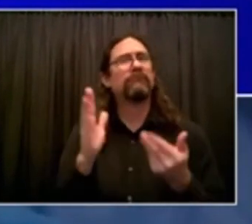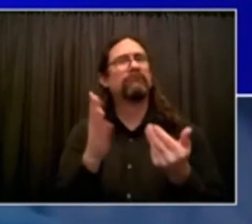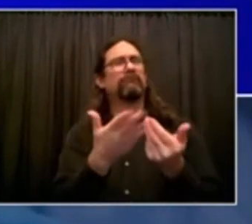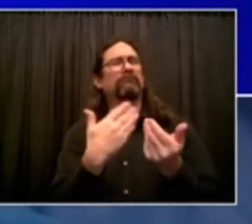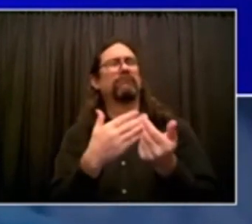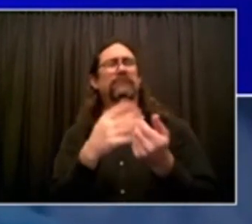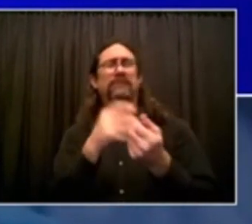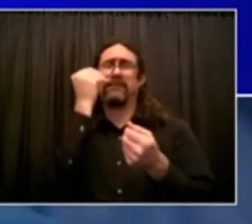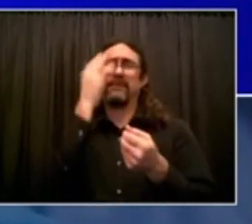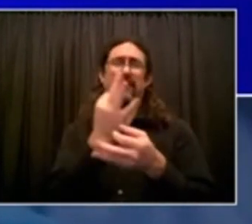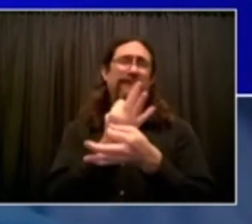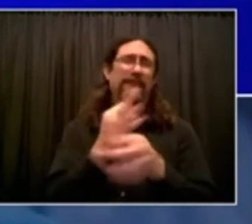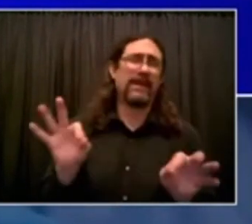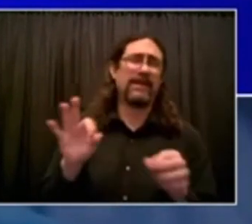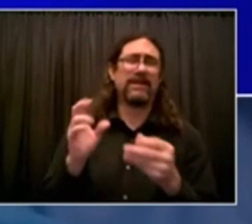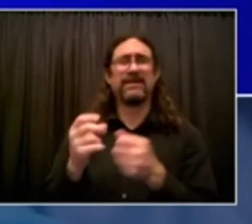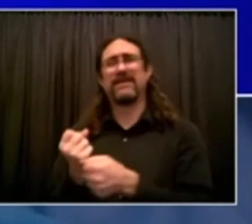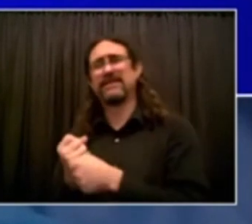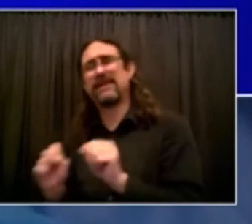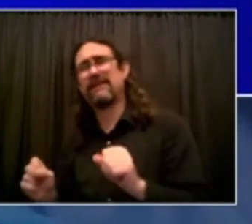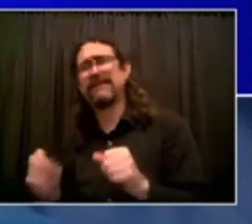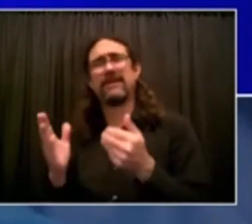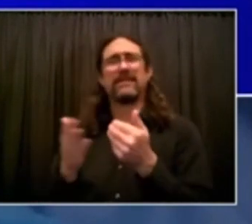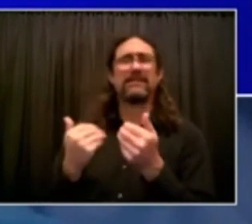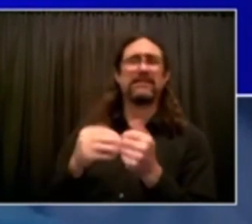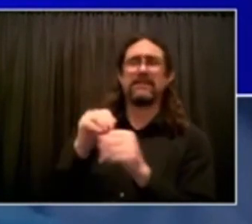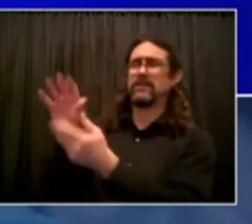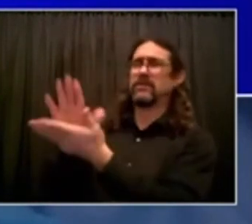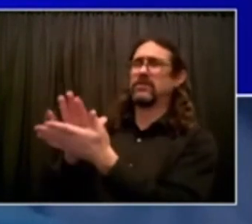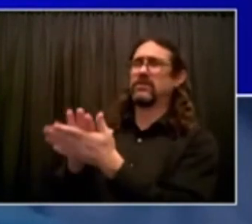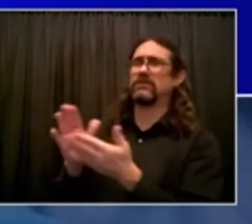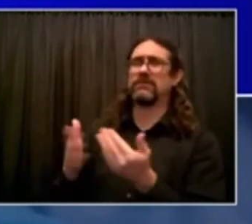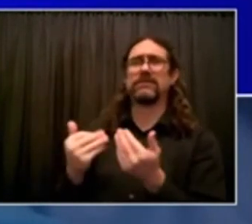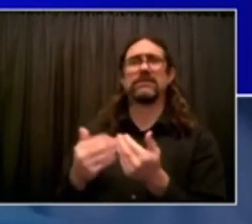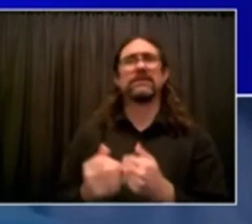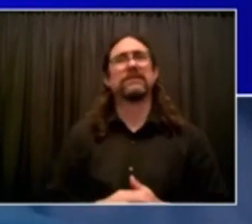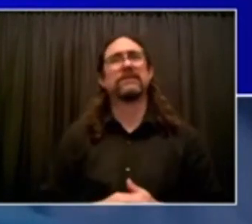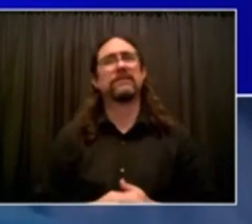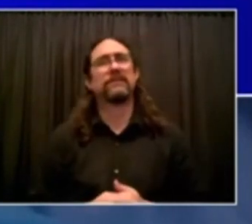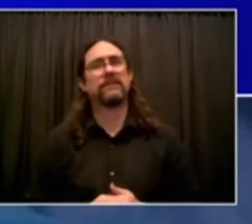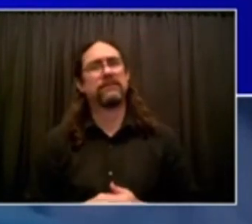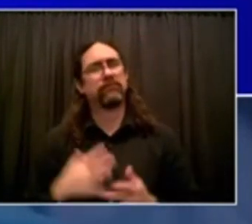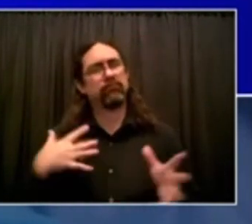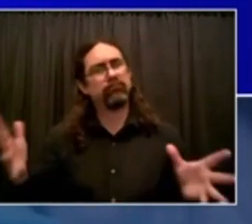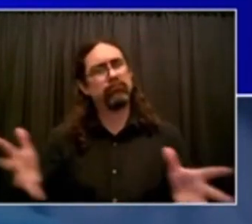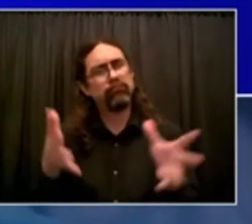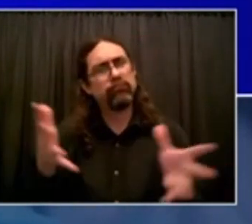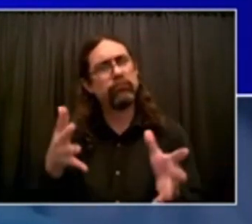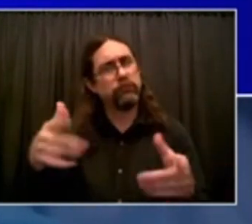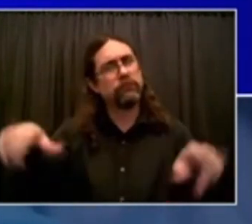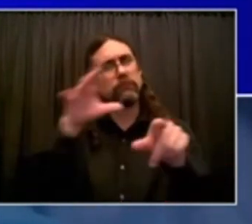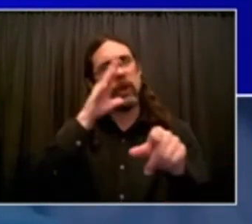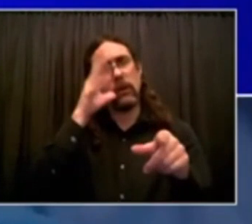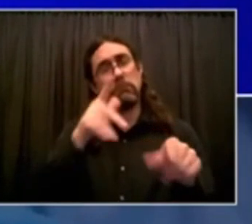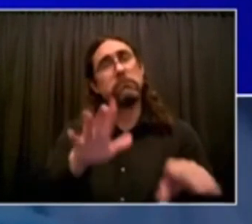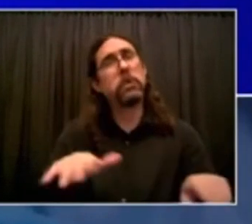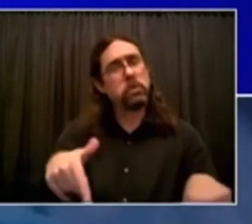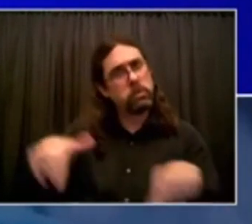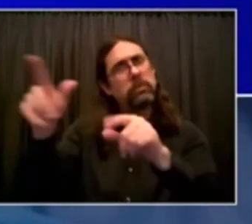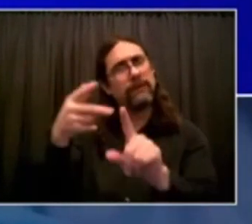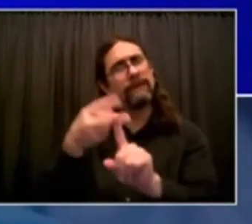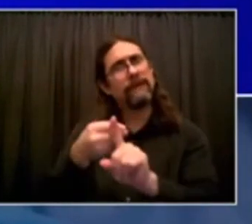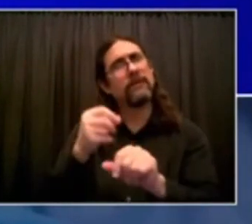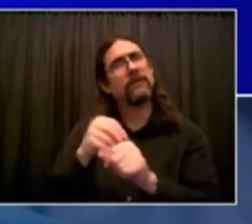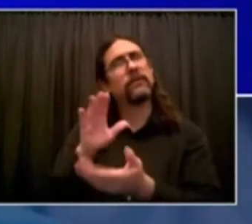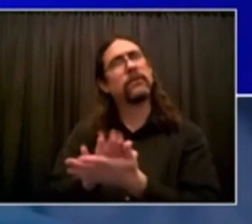that's going to keep kids safe and families safe. Go get your child vaccinated. So long as they've gotten that first dose by December 14th, they can continue